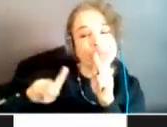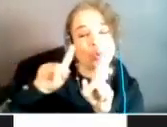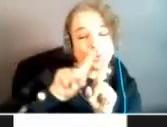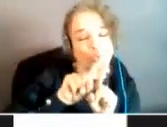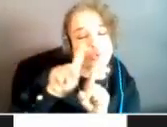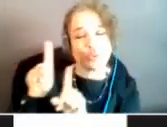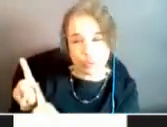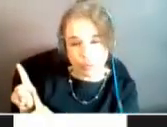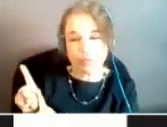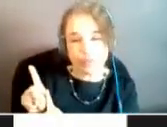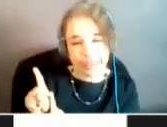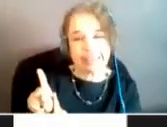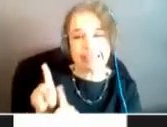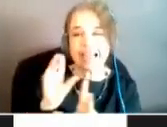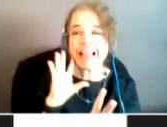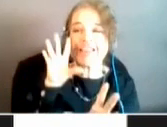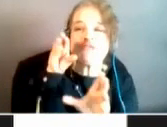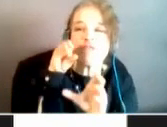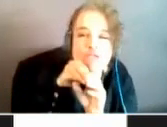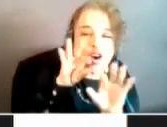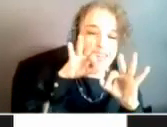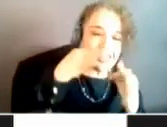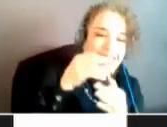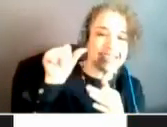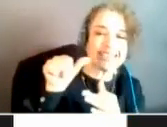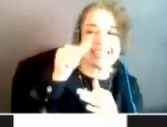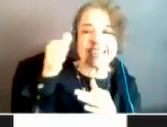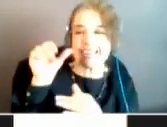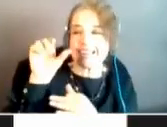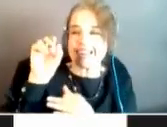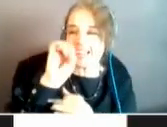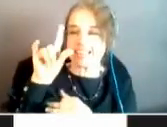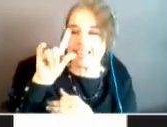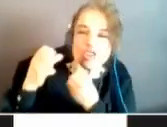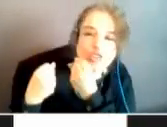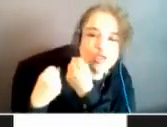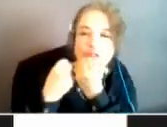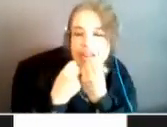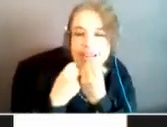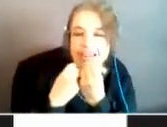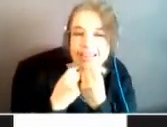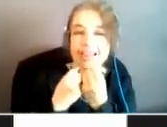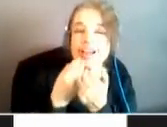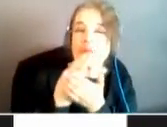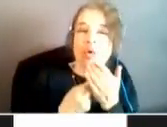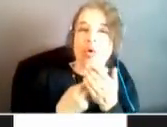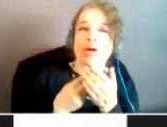So we want to involve family and other social support, and we want to invoke clinicians, peer support,